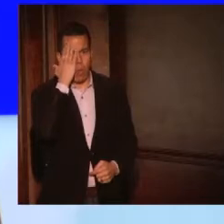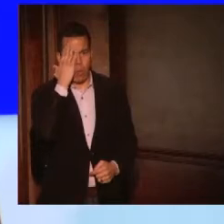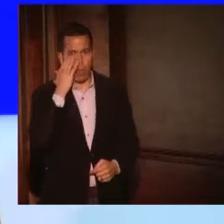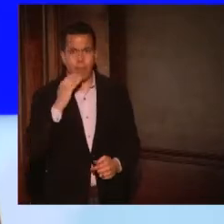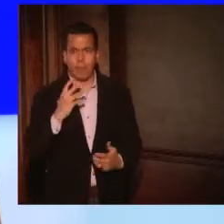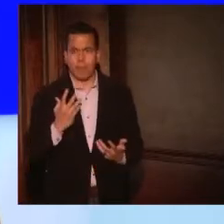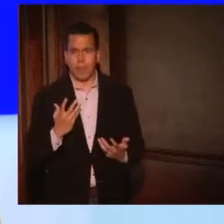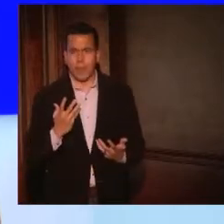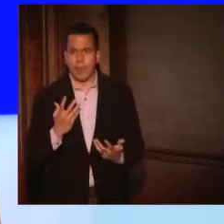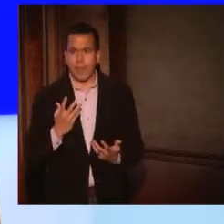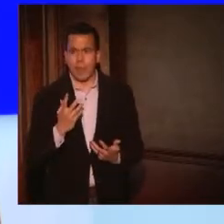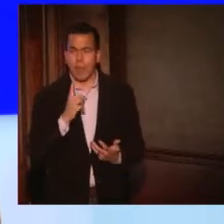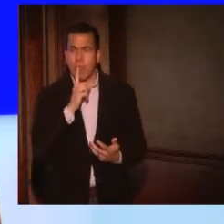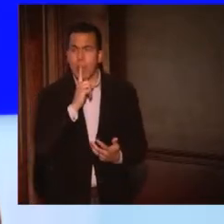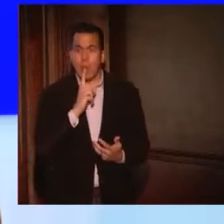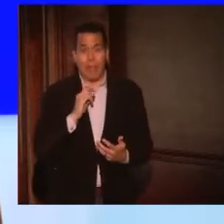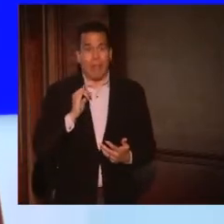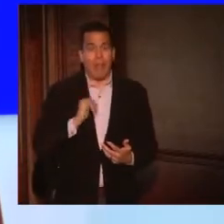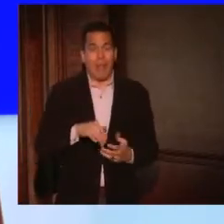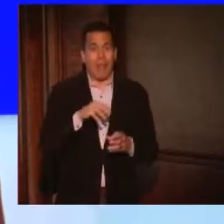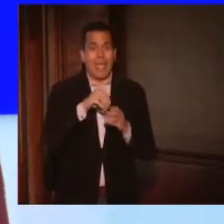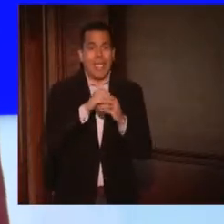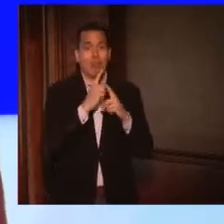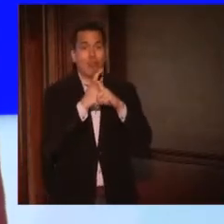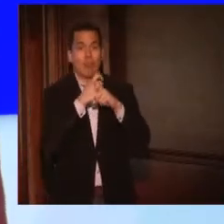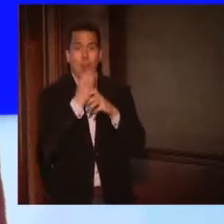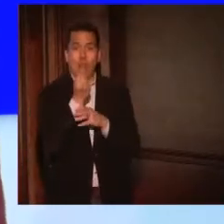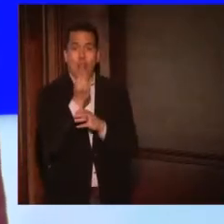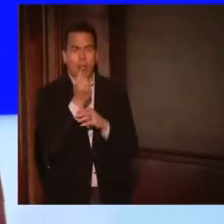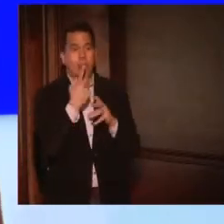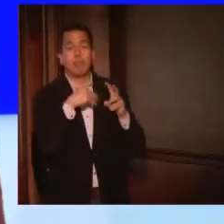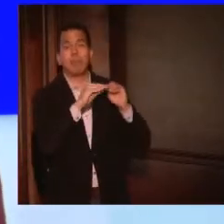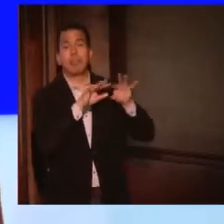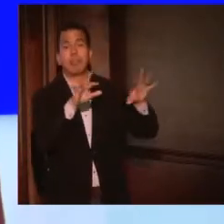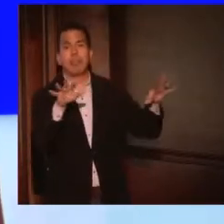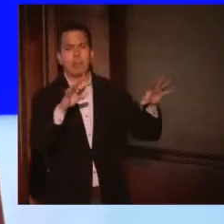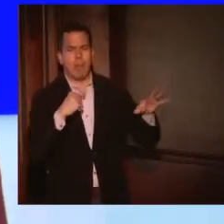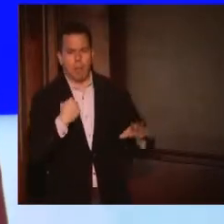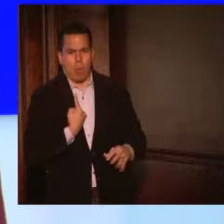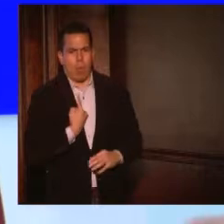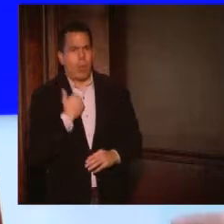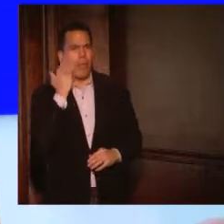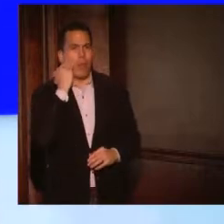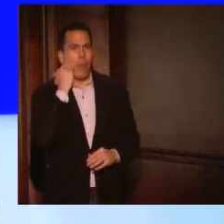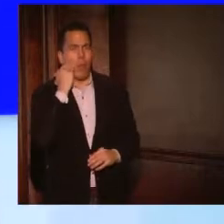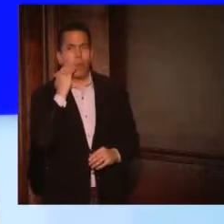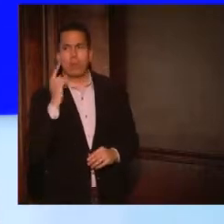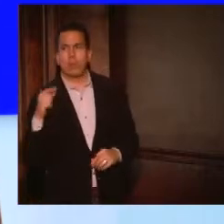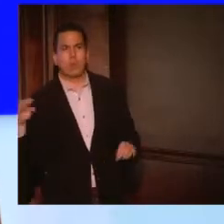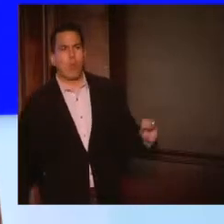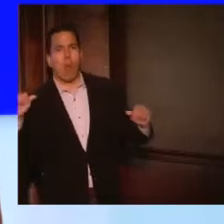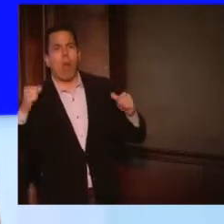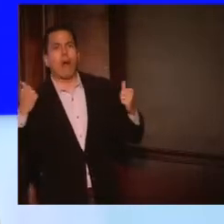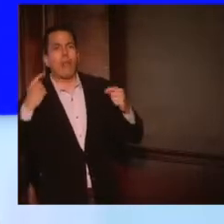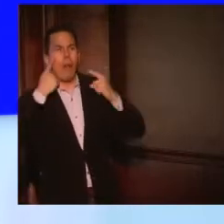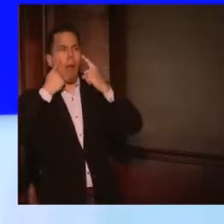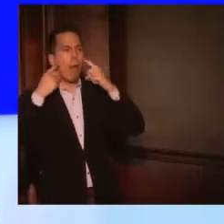there is no needed to have that person or you go to the bank to get your money. For example, I just go back to the